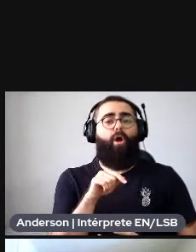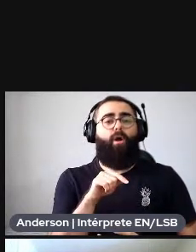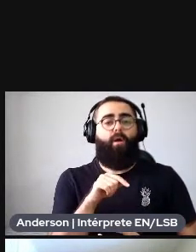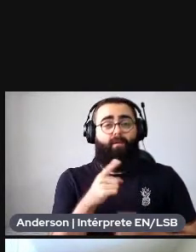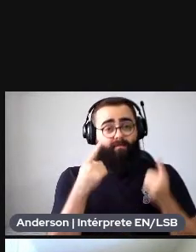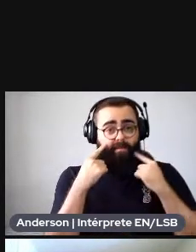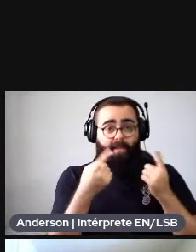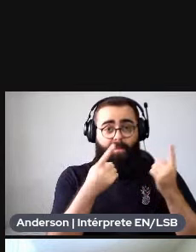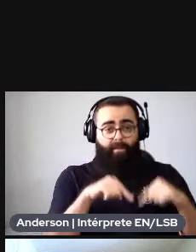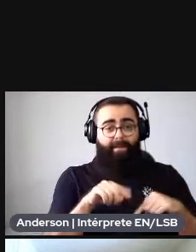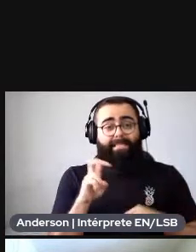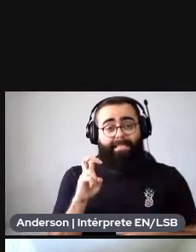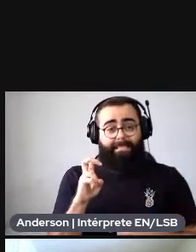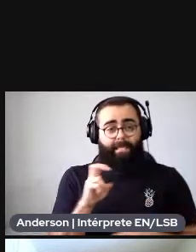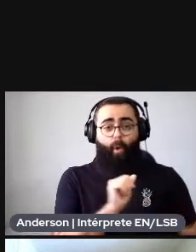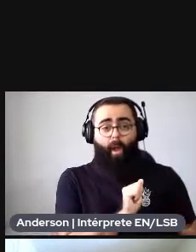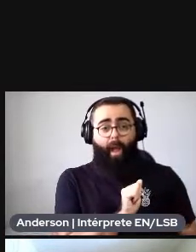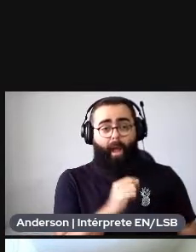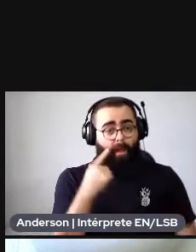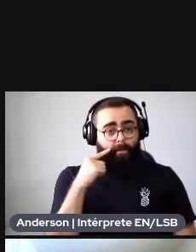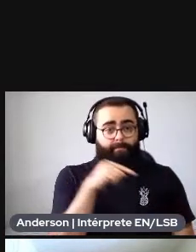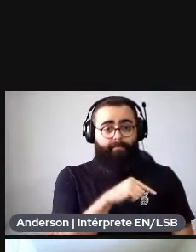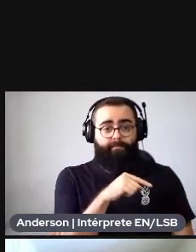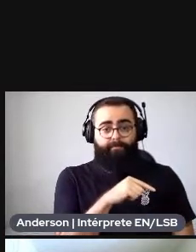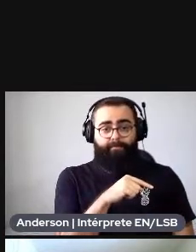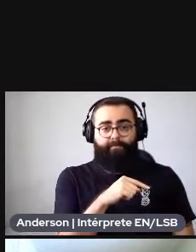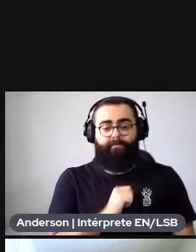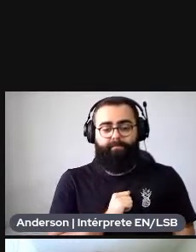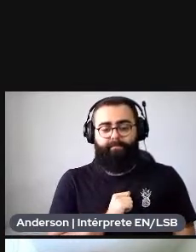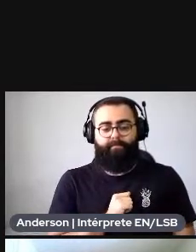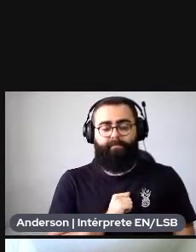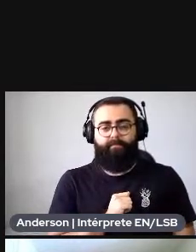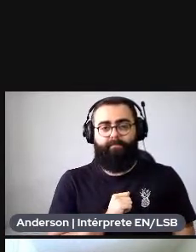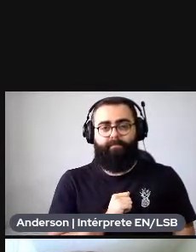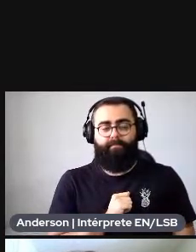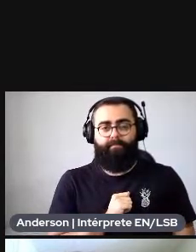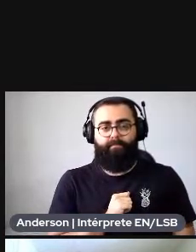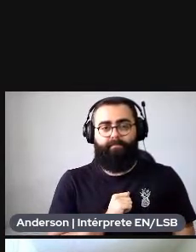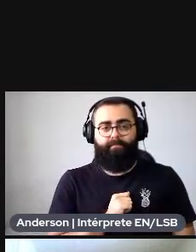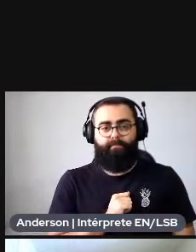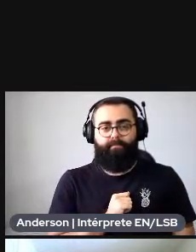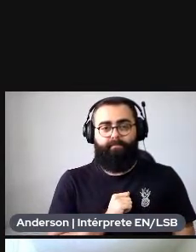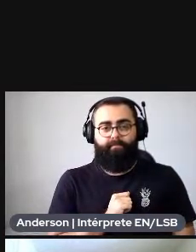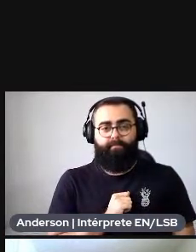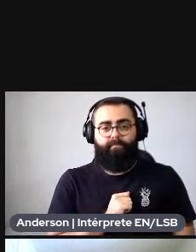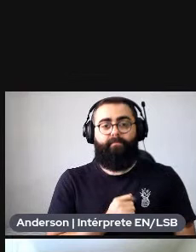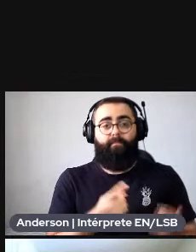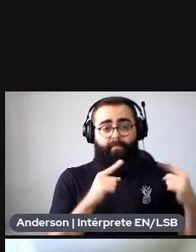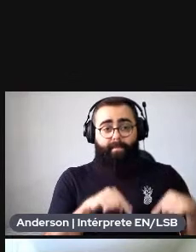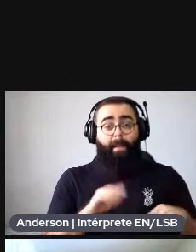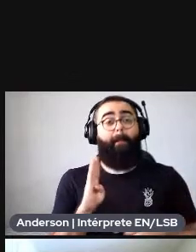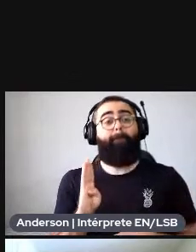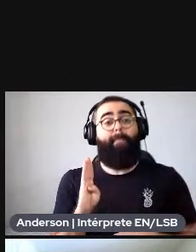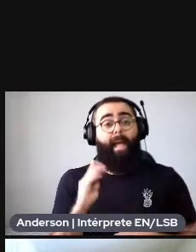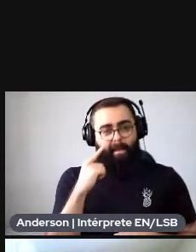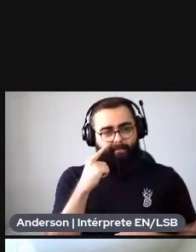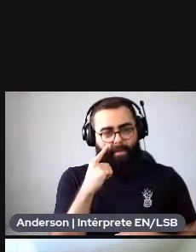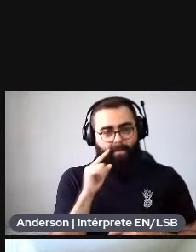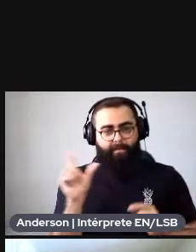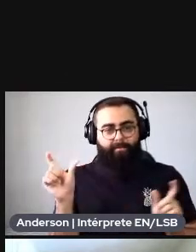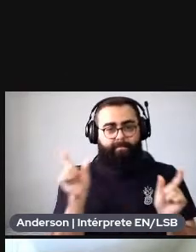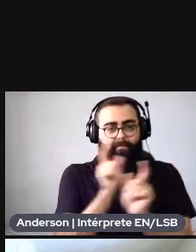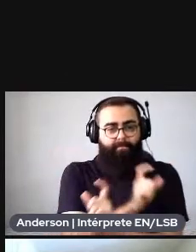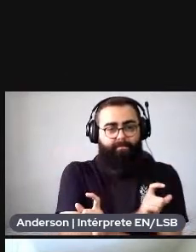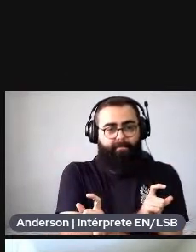5. Lo que quiero es que me escuches. O que me escuches es lo que quiero. In